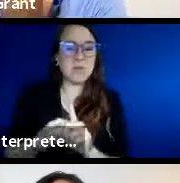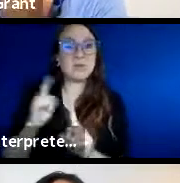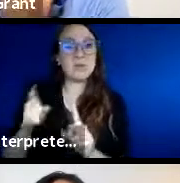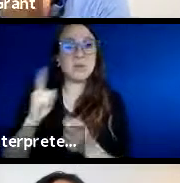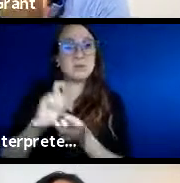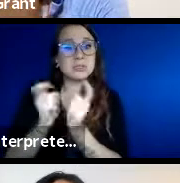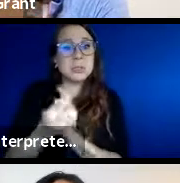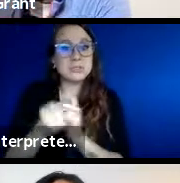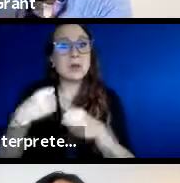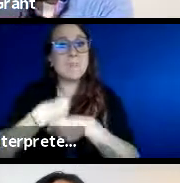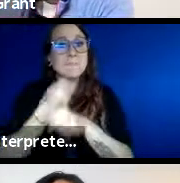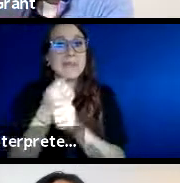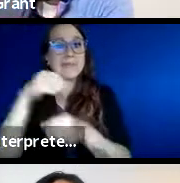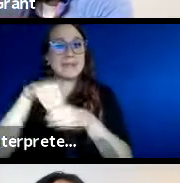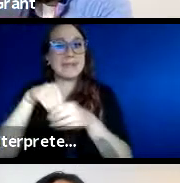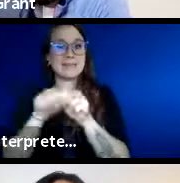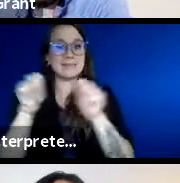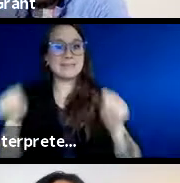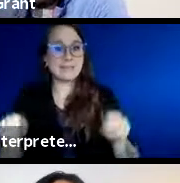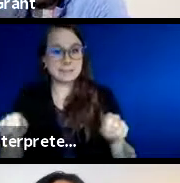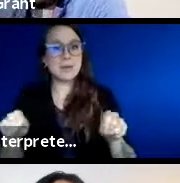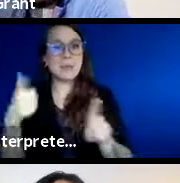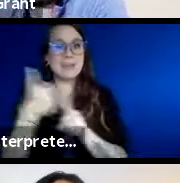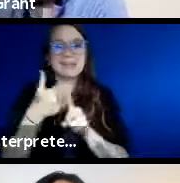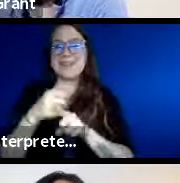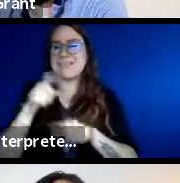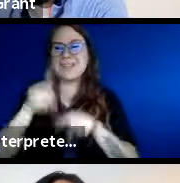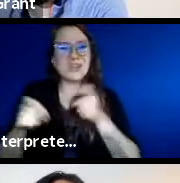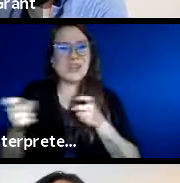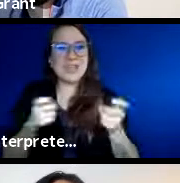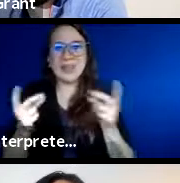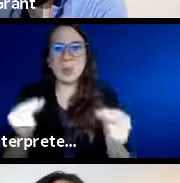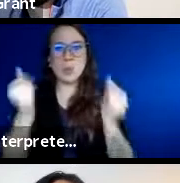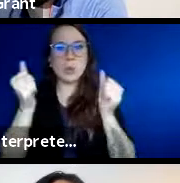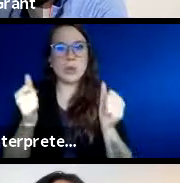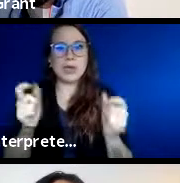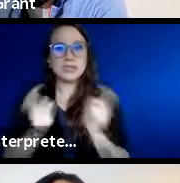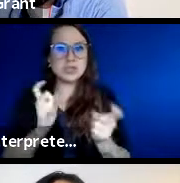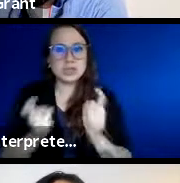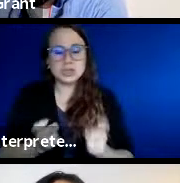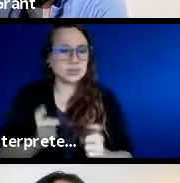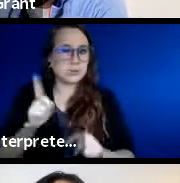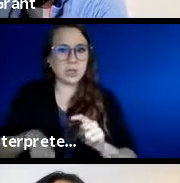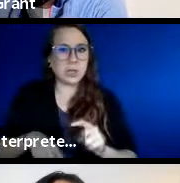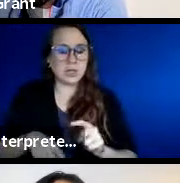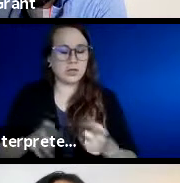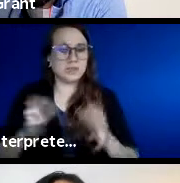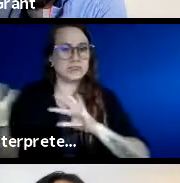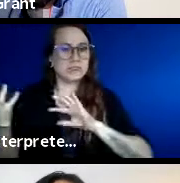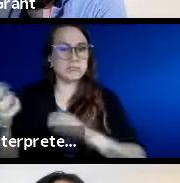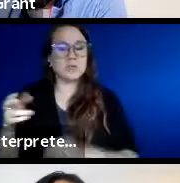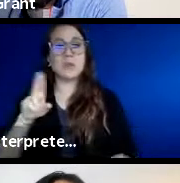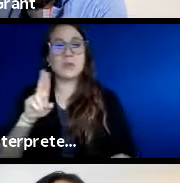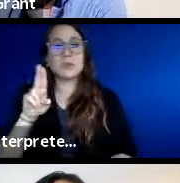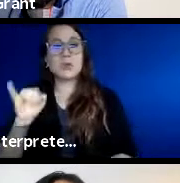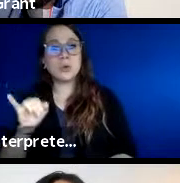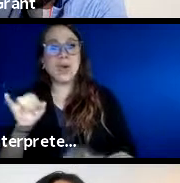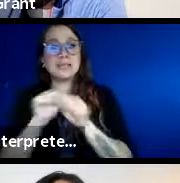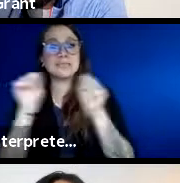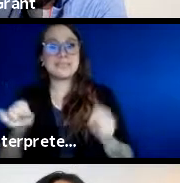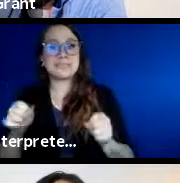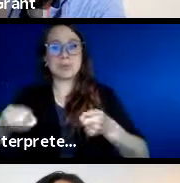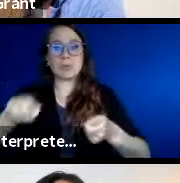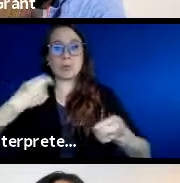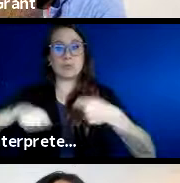to a system that couldn't handle quick changes. So the UI system replacement